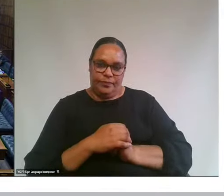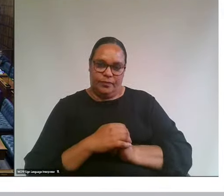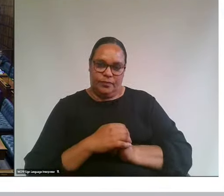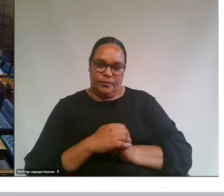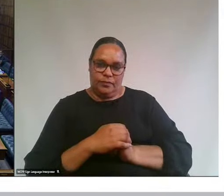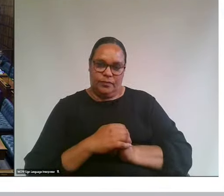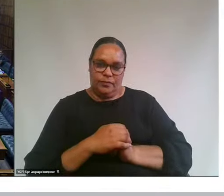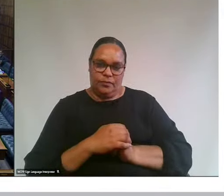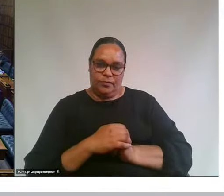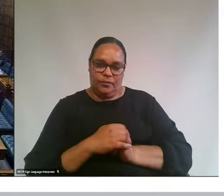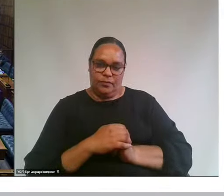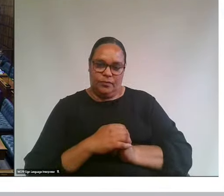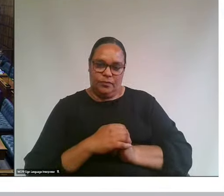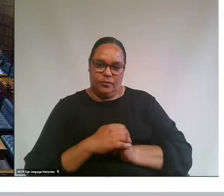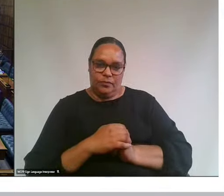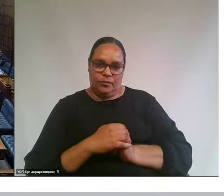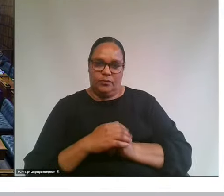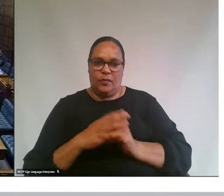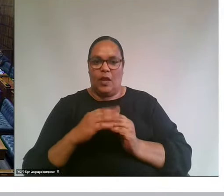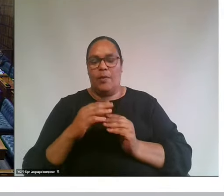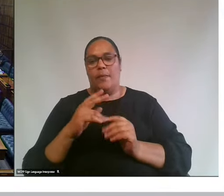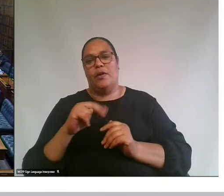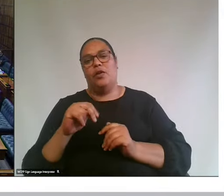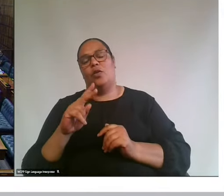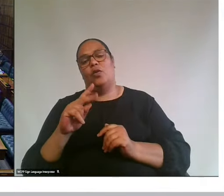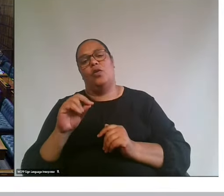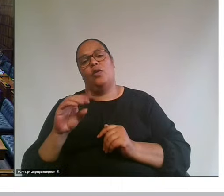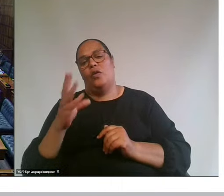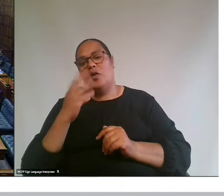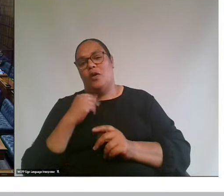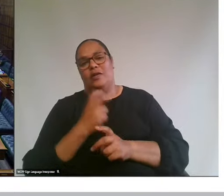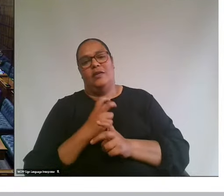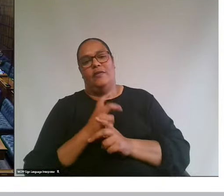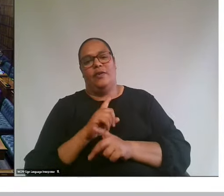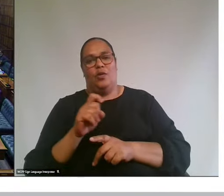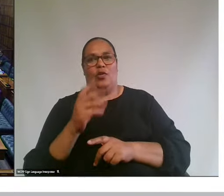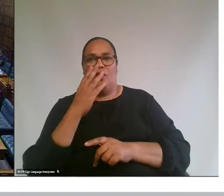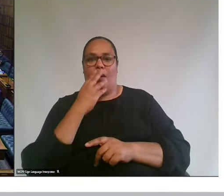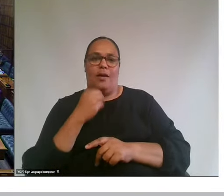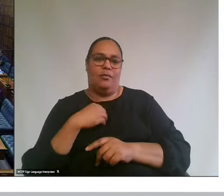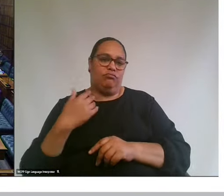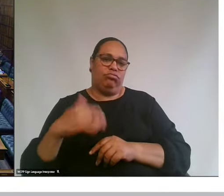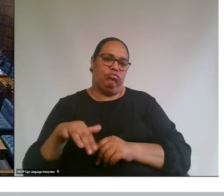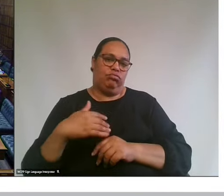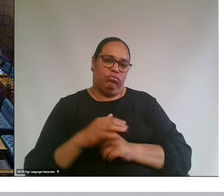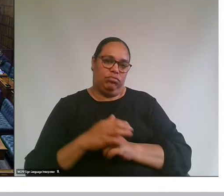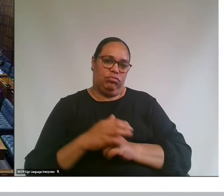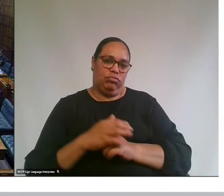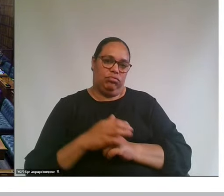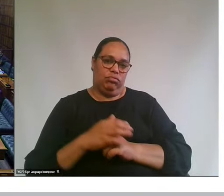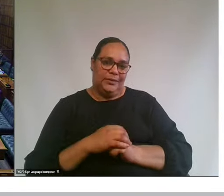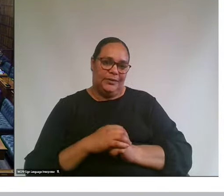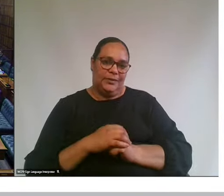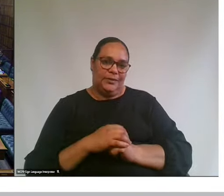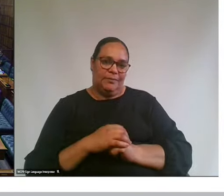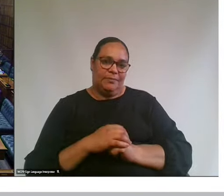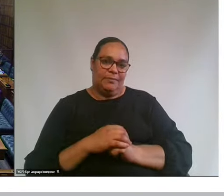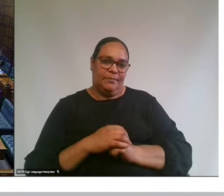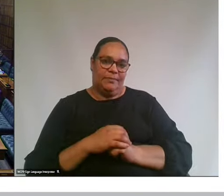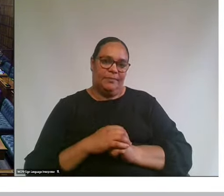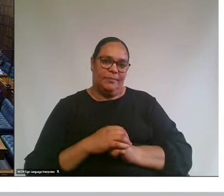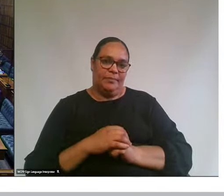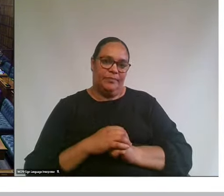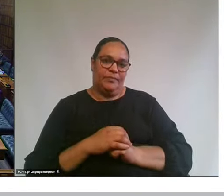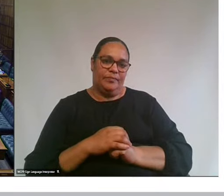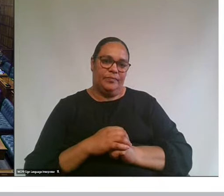um so remember in cor you asked some you asked a difficult question um